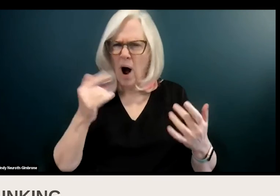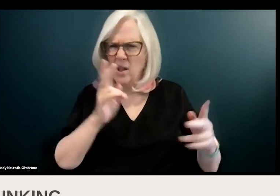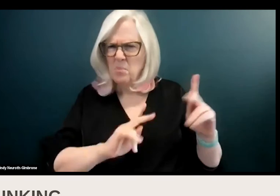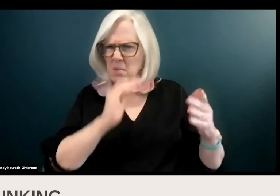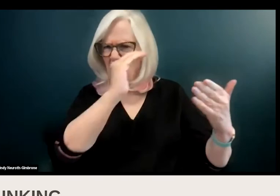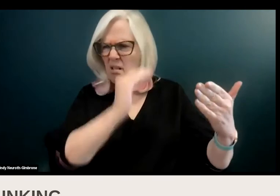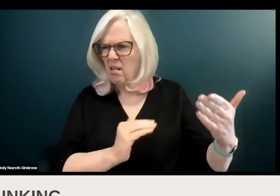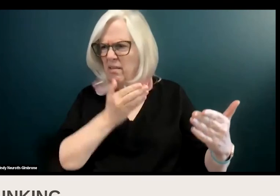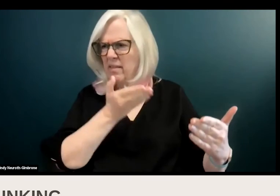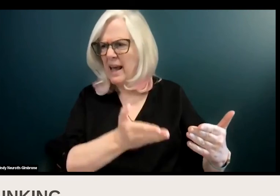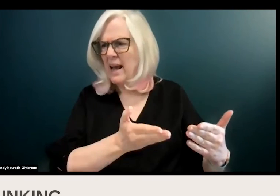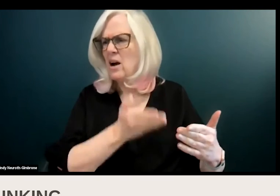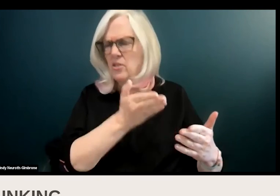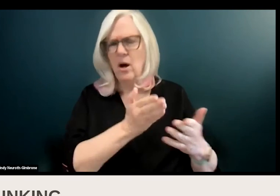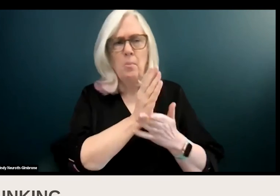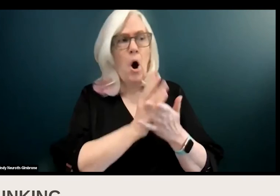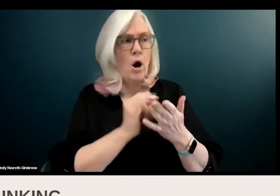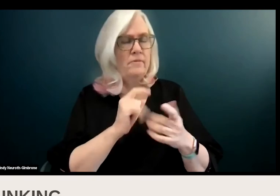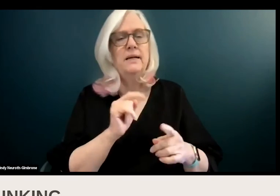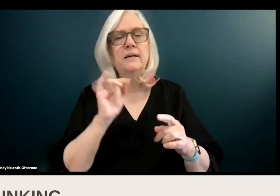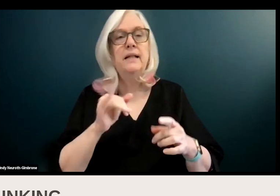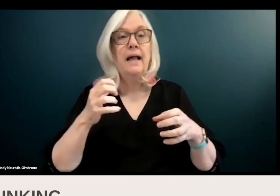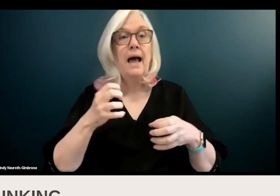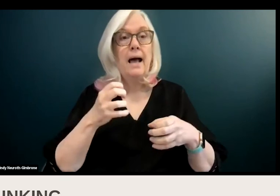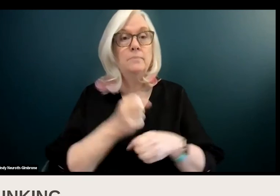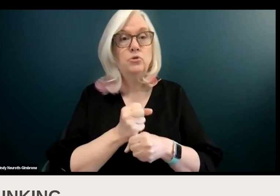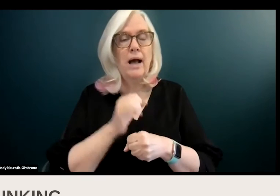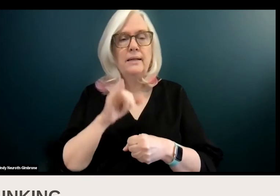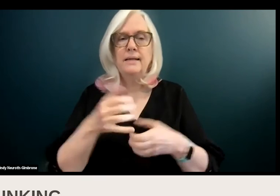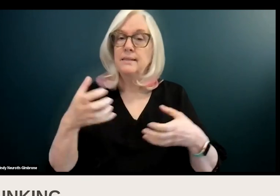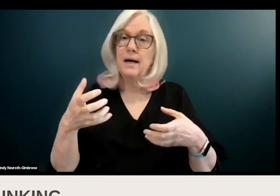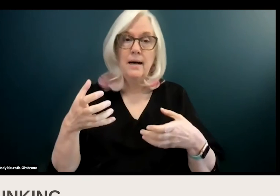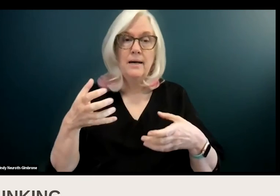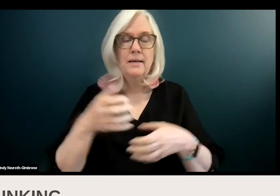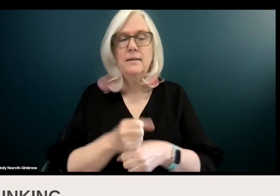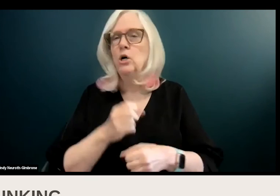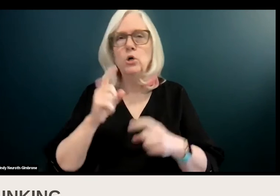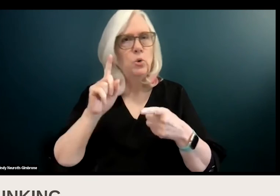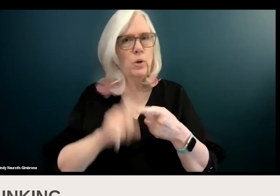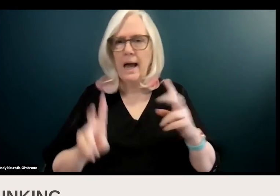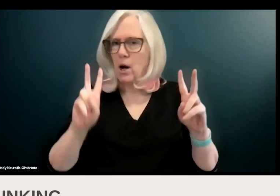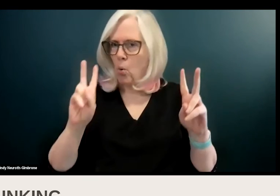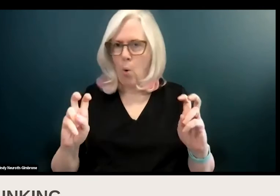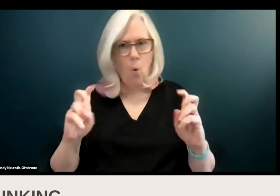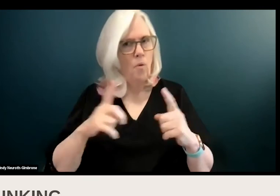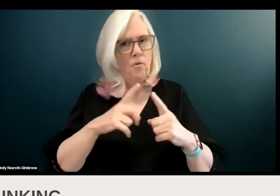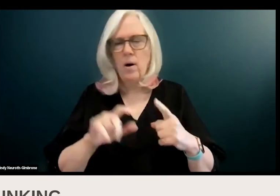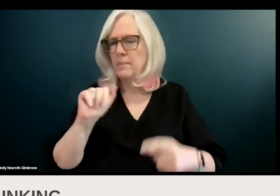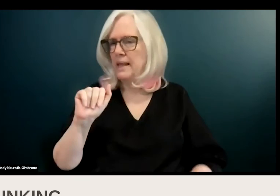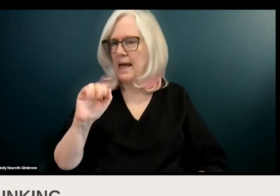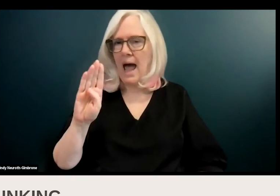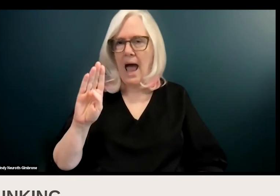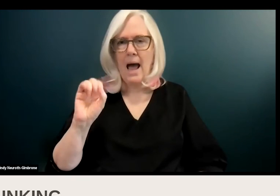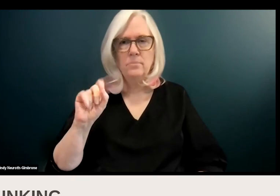were. An abstract is simply a summary. And no, you cannot quote from the abstract. Please don't take quotes out of that. Read